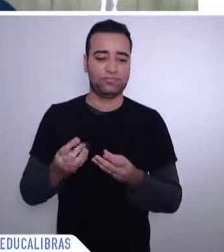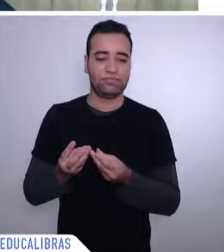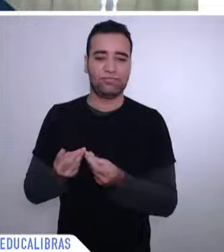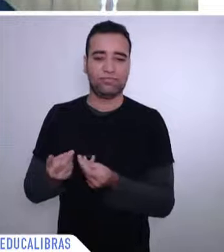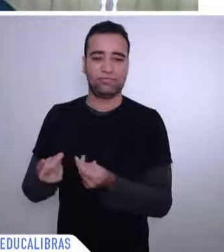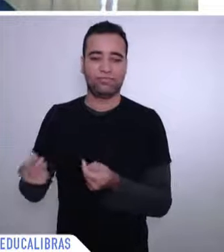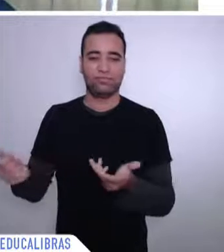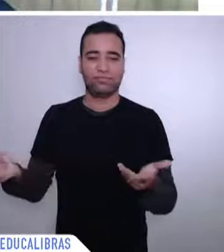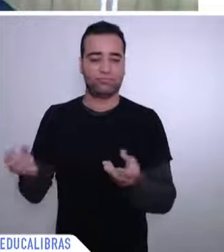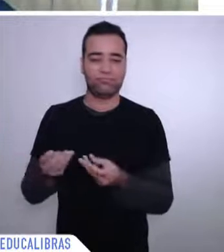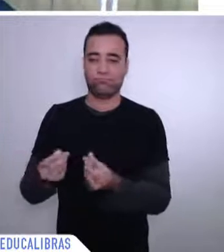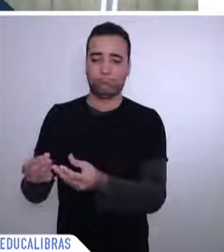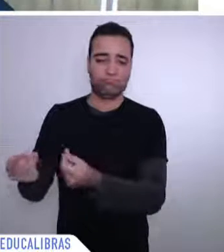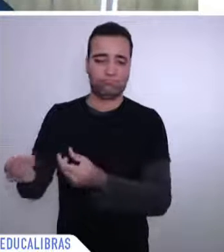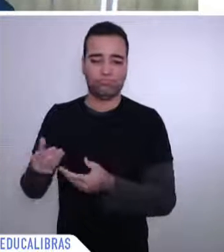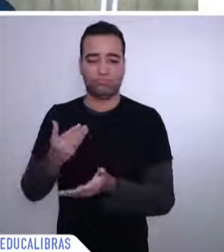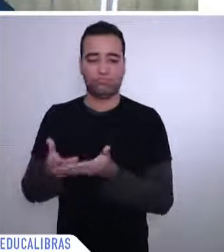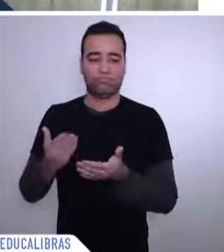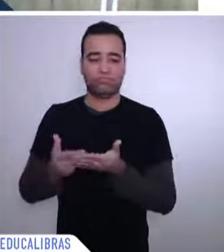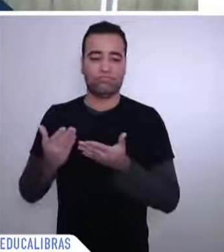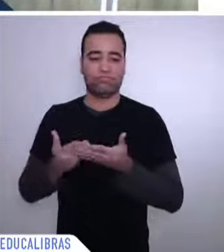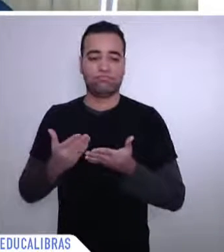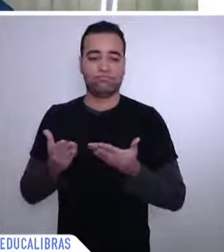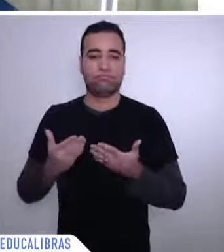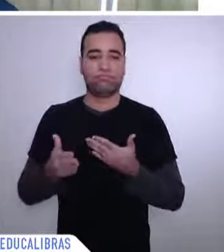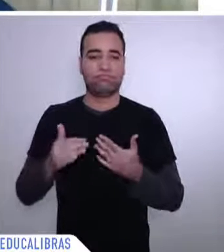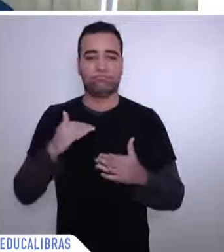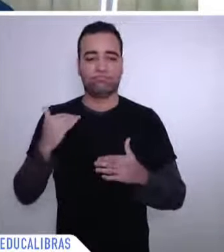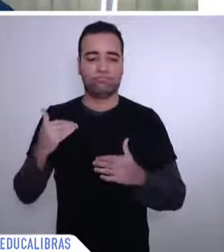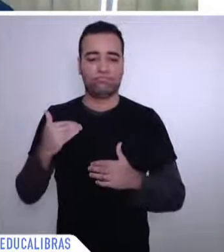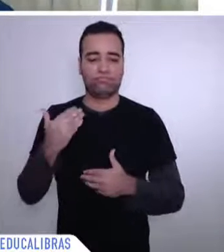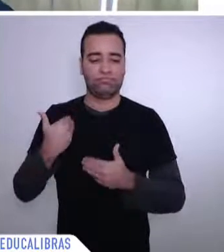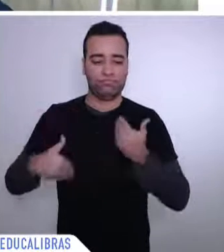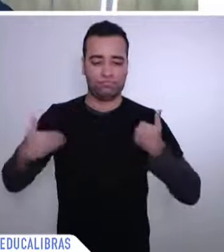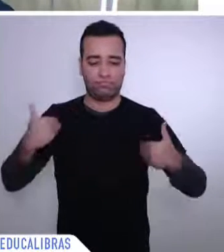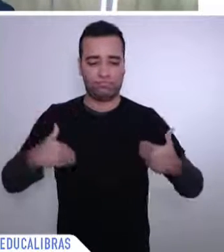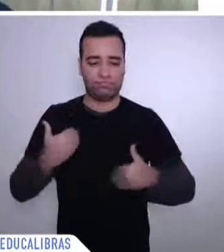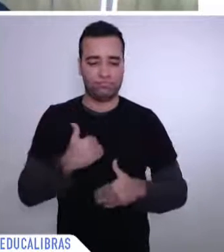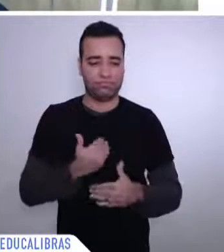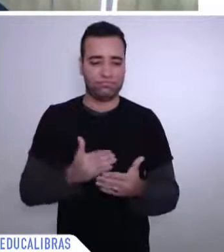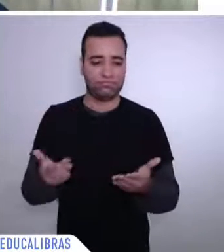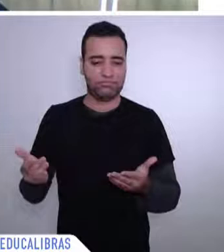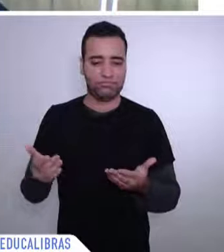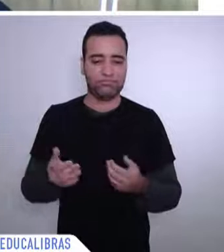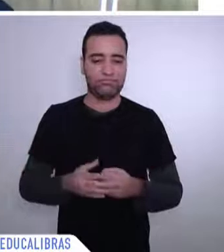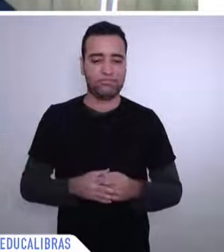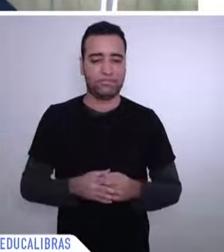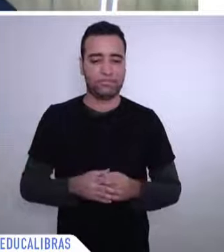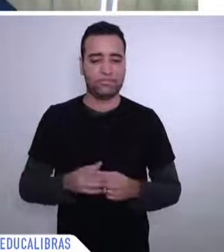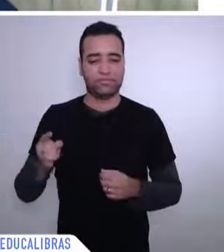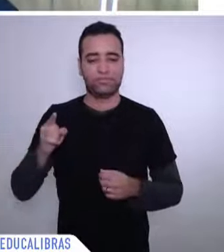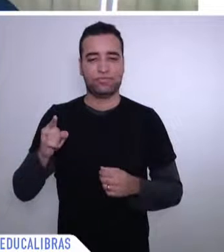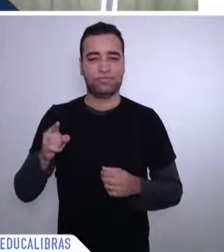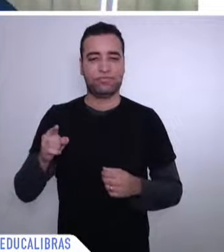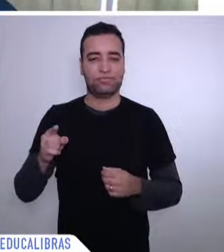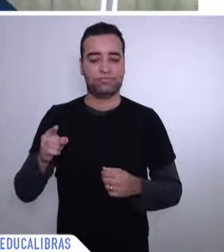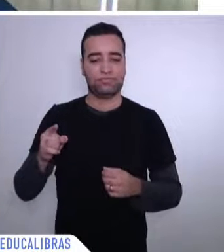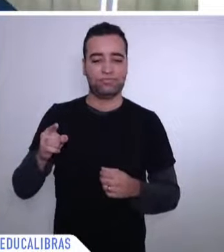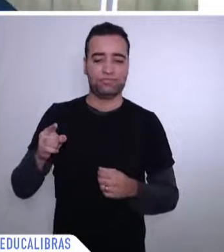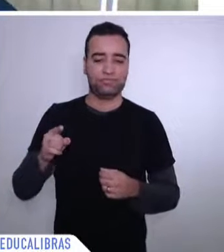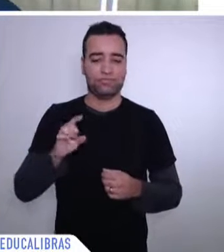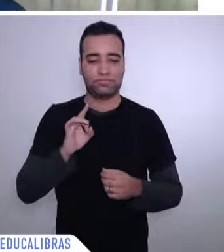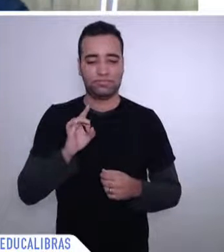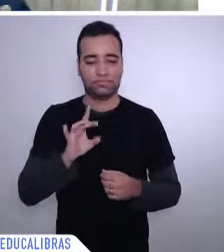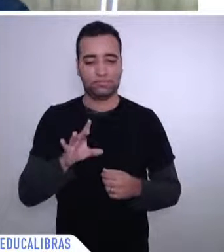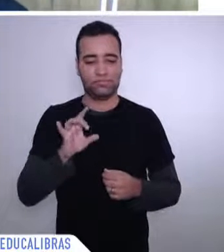different realities. We are navigating a world with a lot of fake news and a lot of individualism